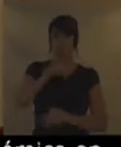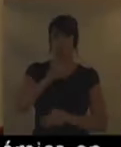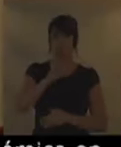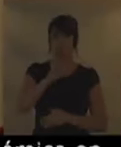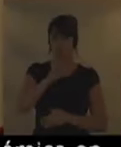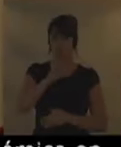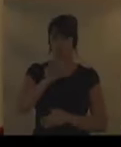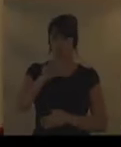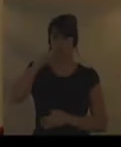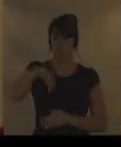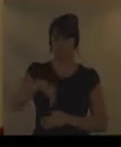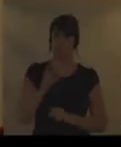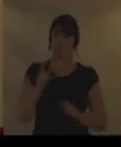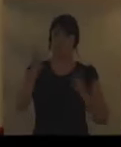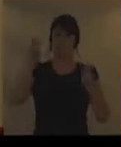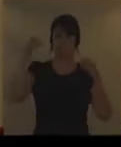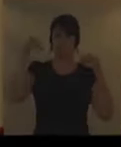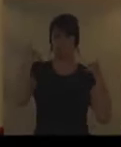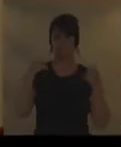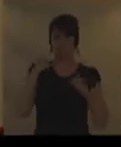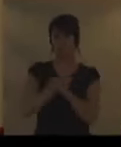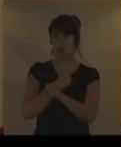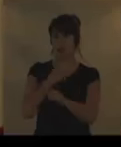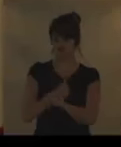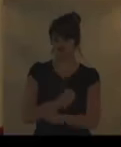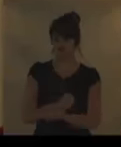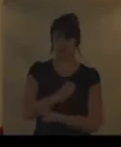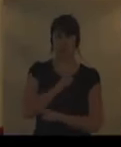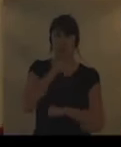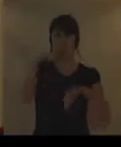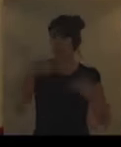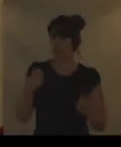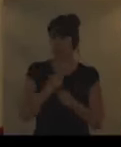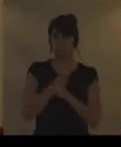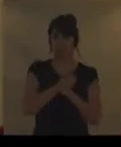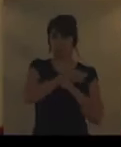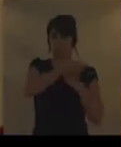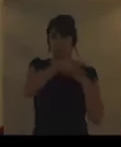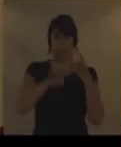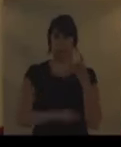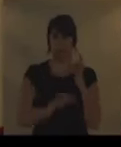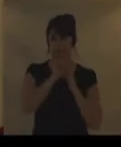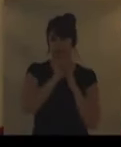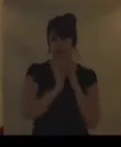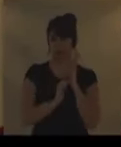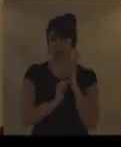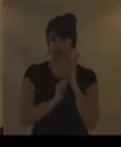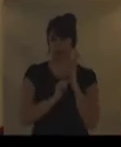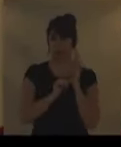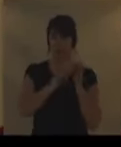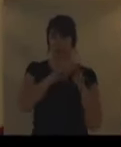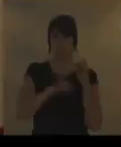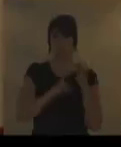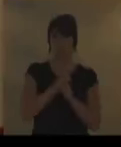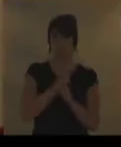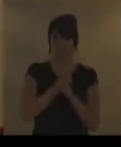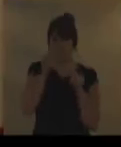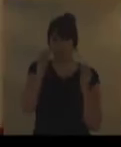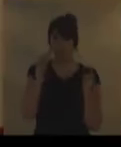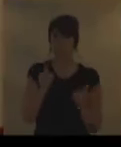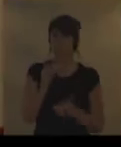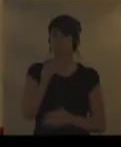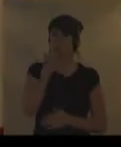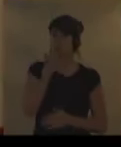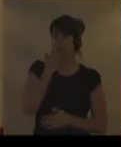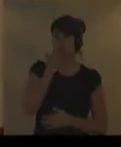are working on these 3 criteria, and if we find they are not sufficient to